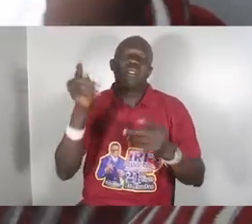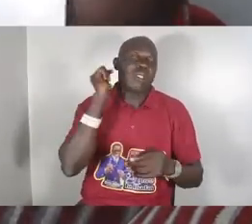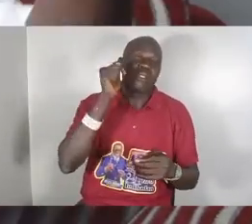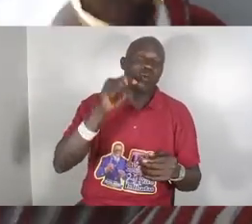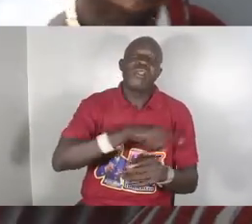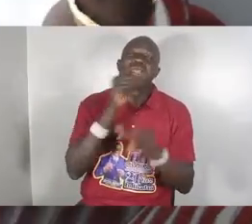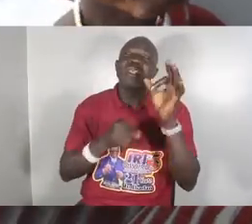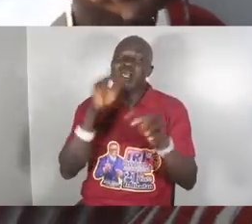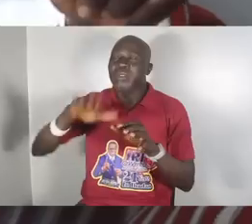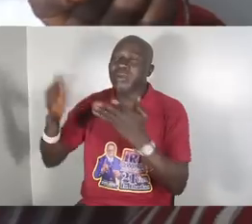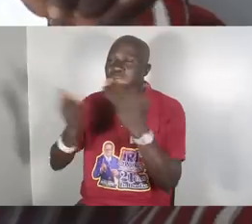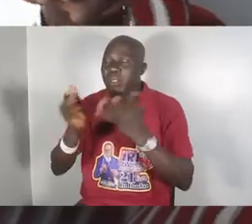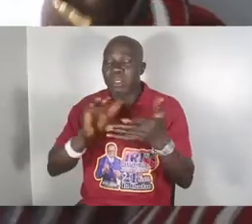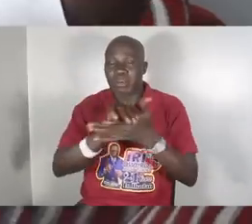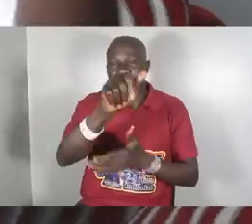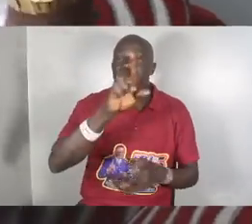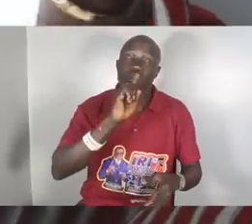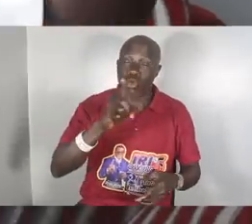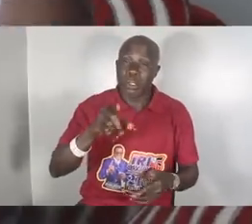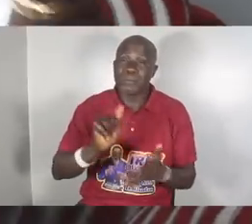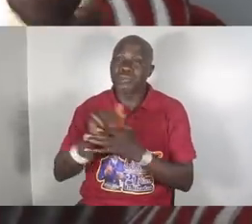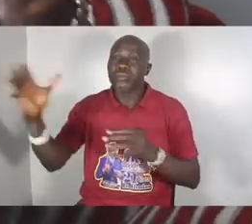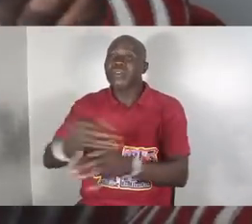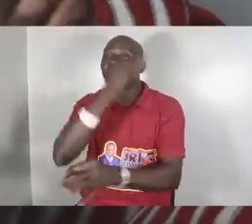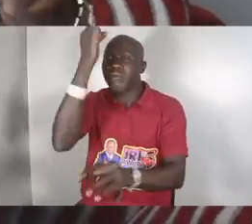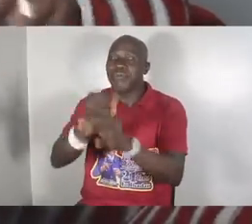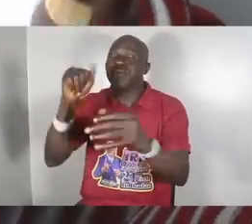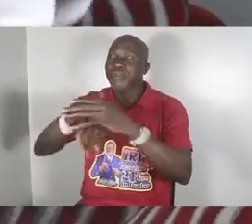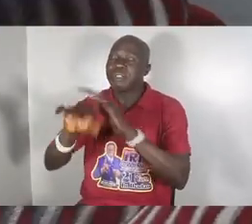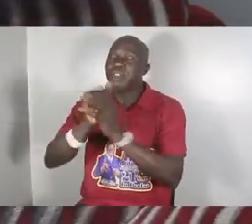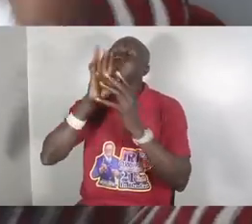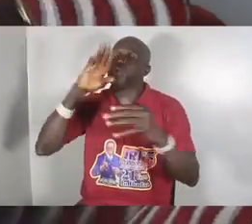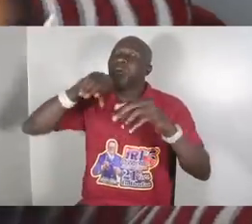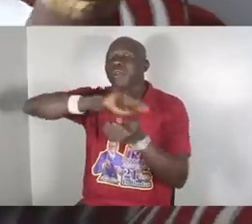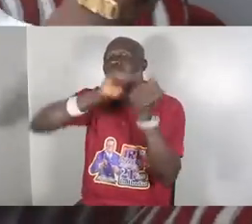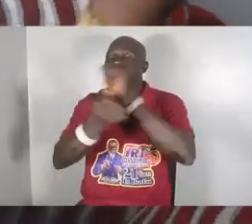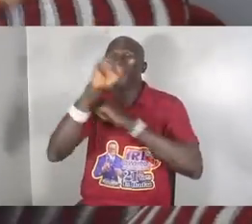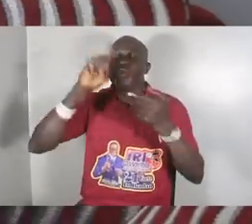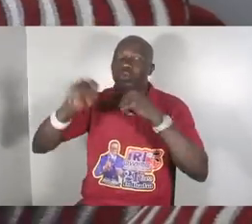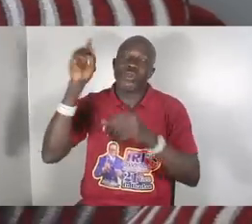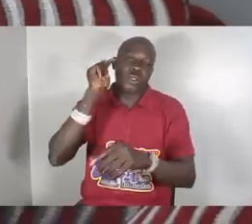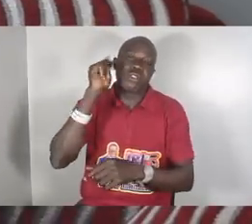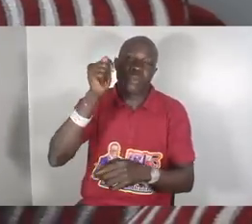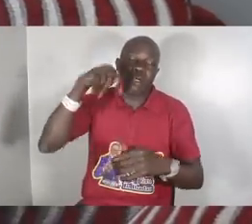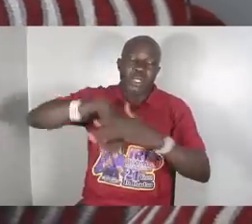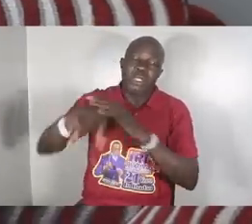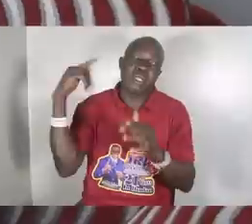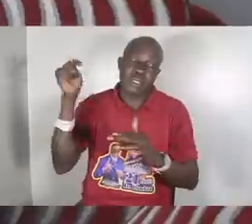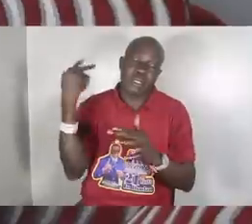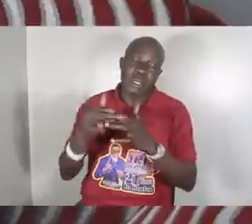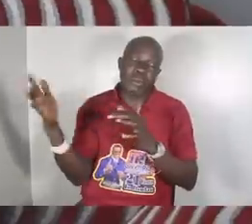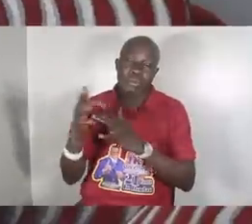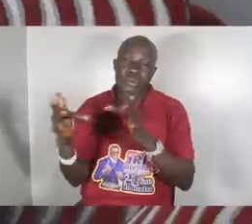in a say gbagbo ni to. Give the servant belief truly. Apere gbagbo ti be lowo re. Symbol of faith with. O ma the testimony. Amen. In the name